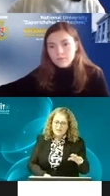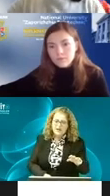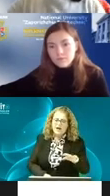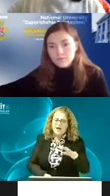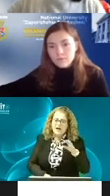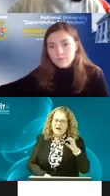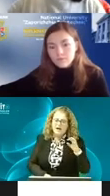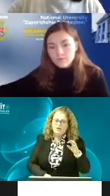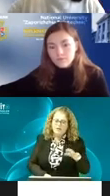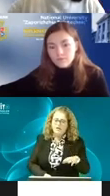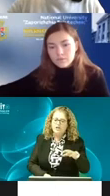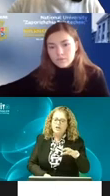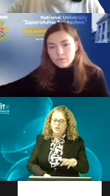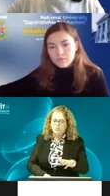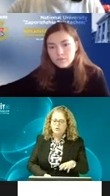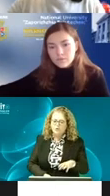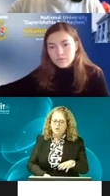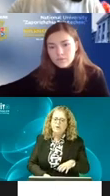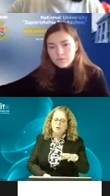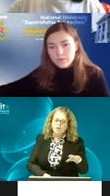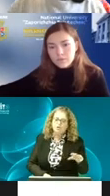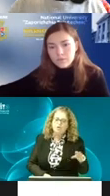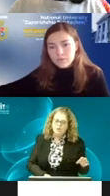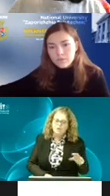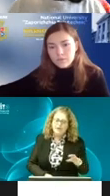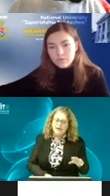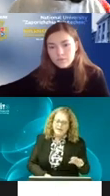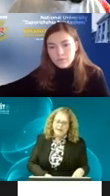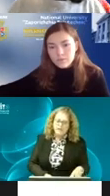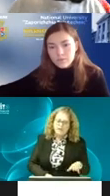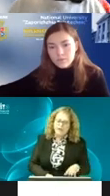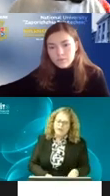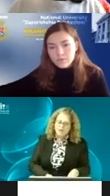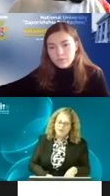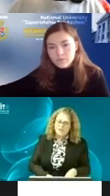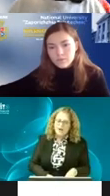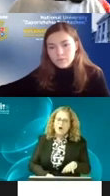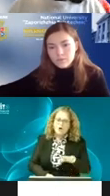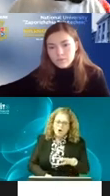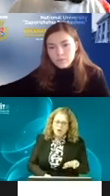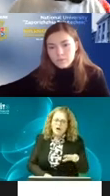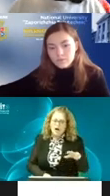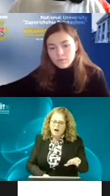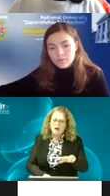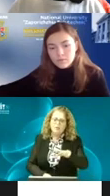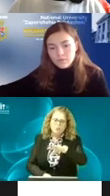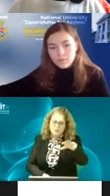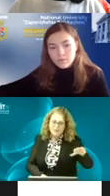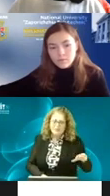technologies, innovation, entrepreneurship, and also community engaged courses. All